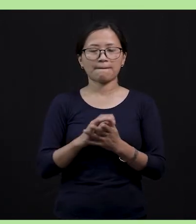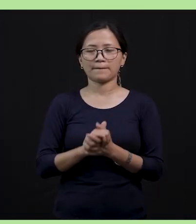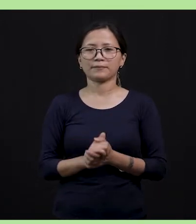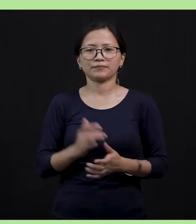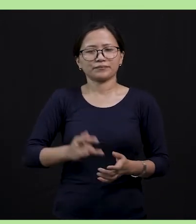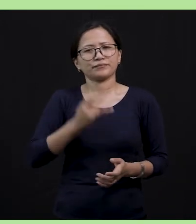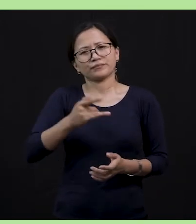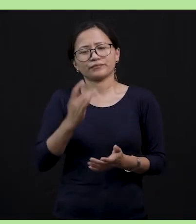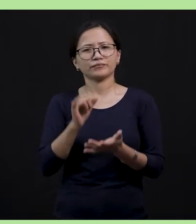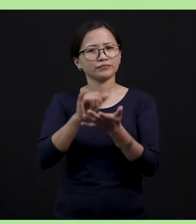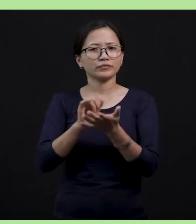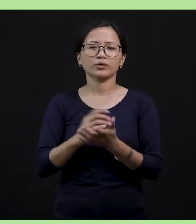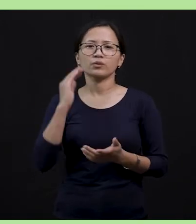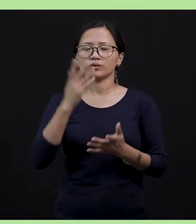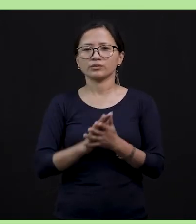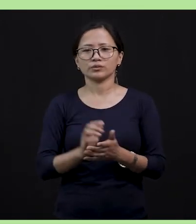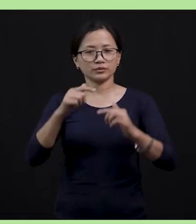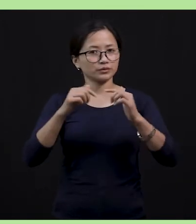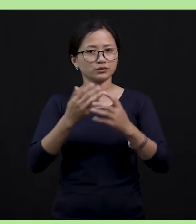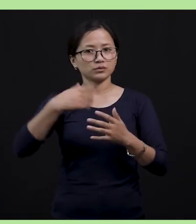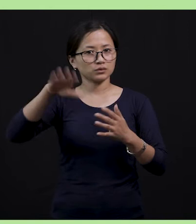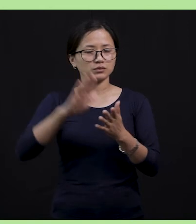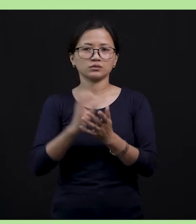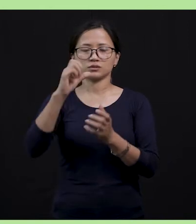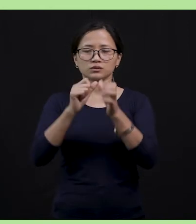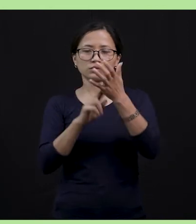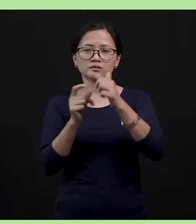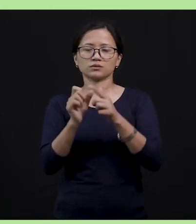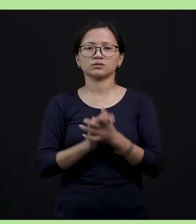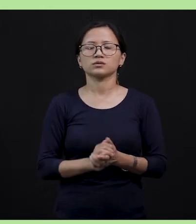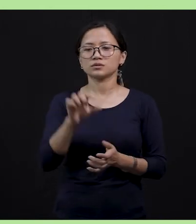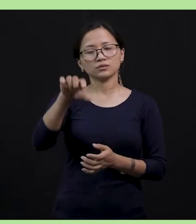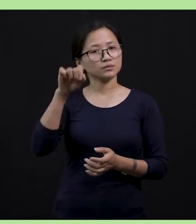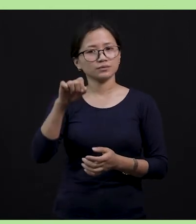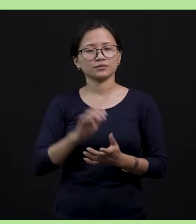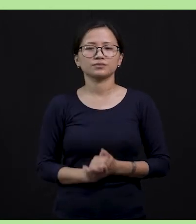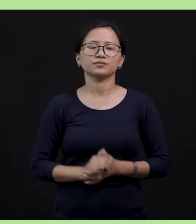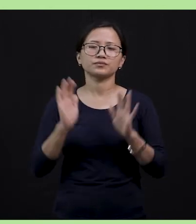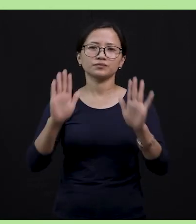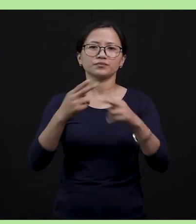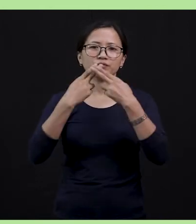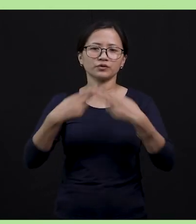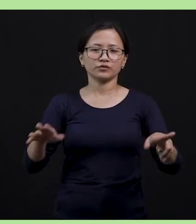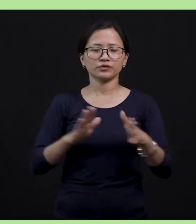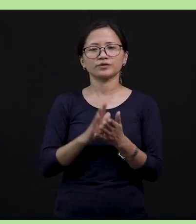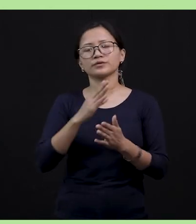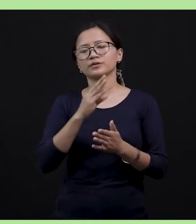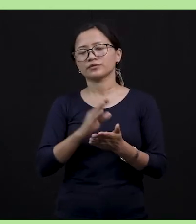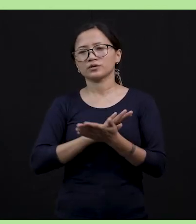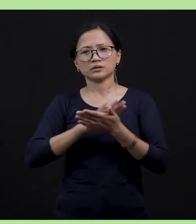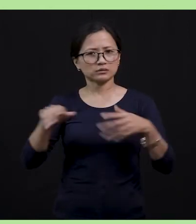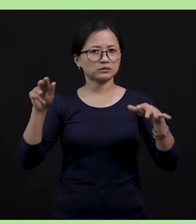feel that when we are voting, the vote is going to the candidate that we chose. So it has to be a free and fair